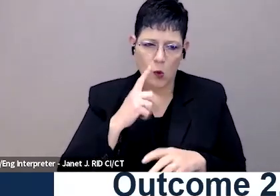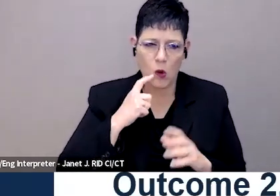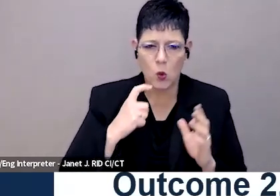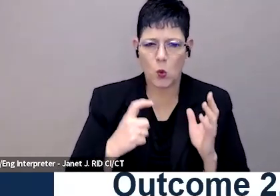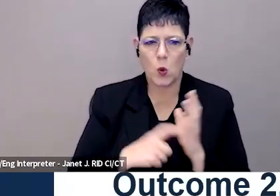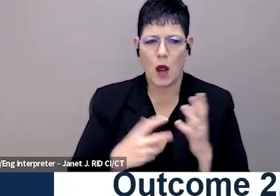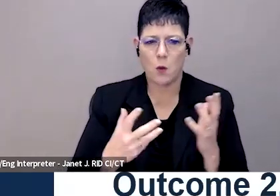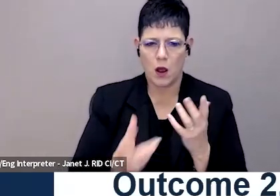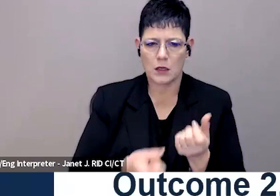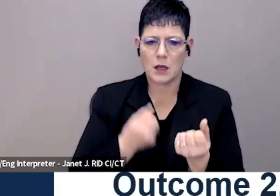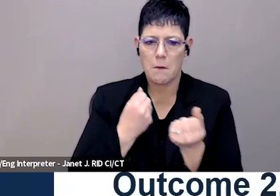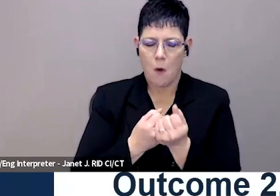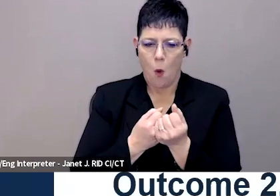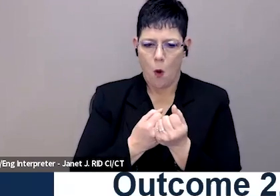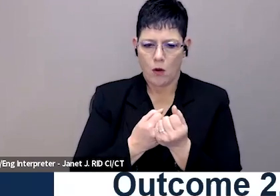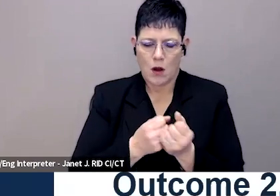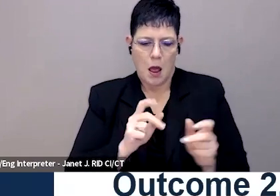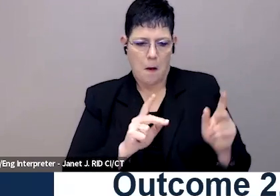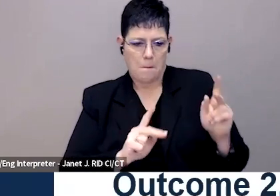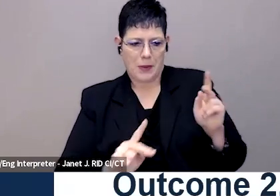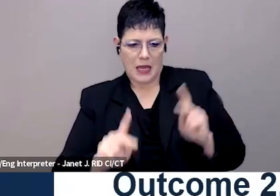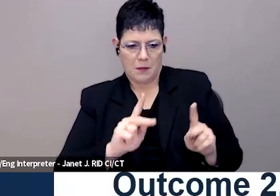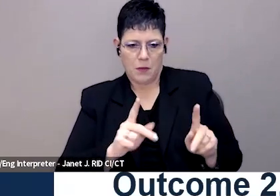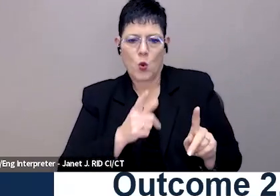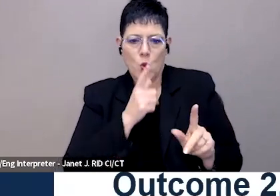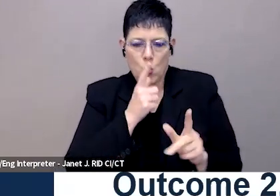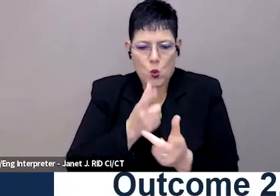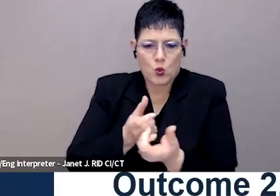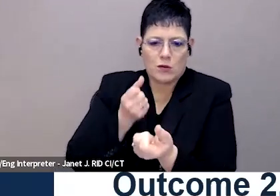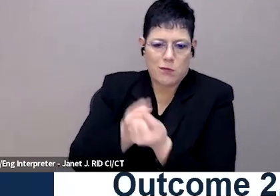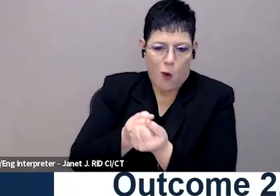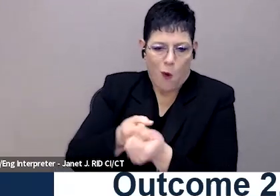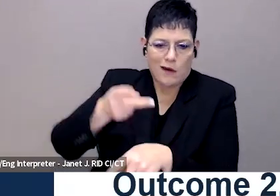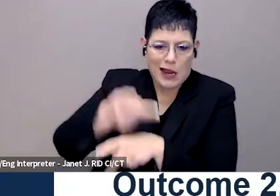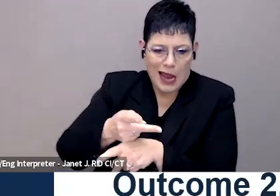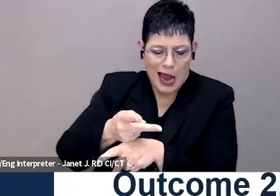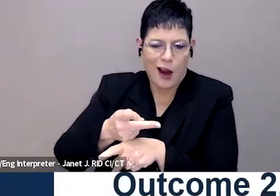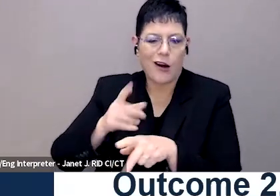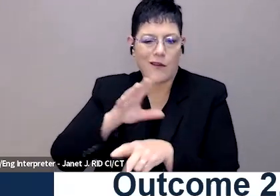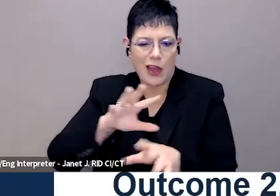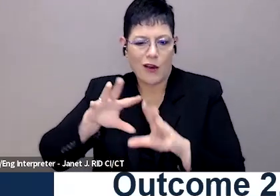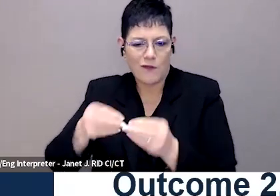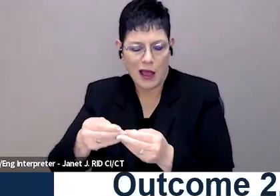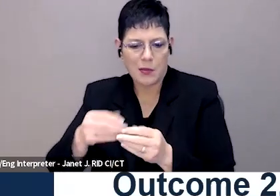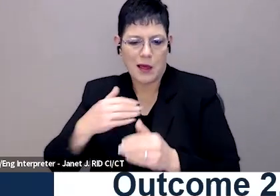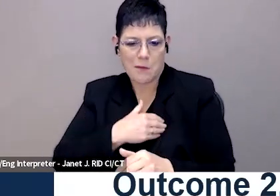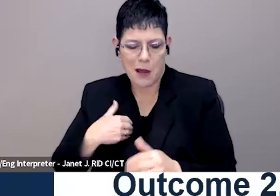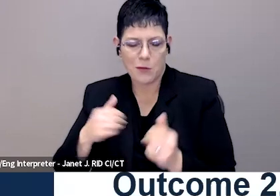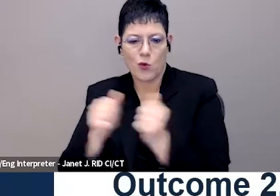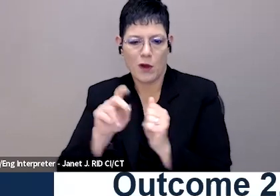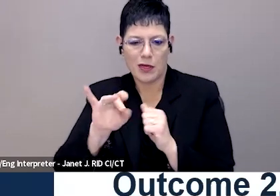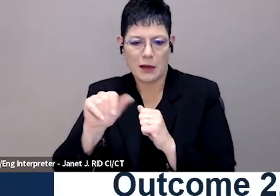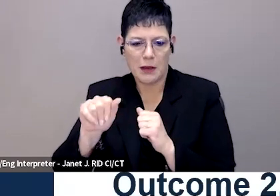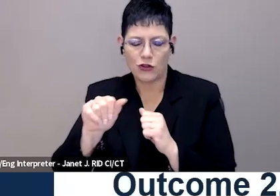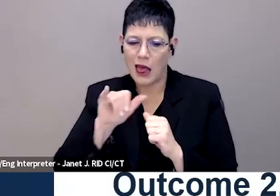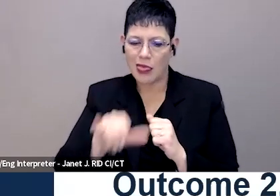recognizes and supports the role that caregivers play in caring for their loved one with dementia, because that doesn't always happen